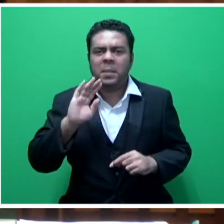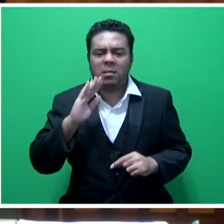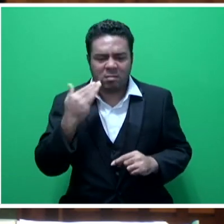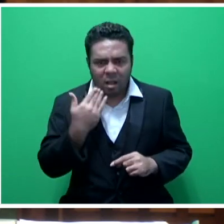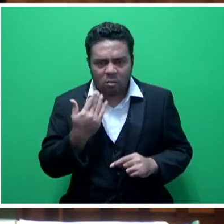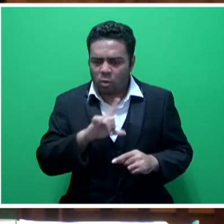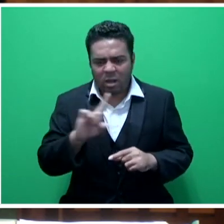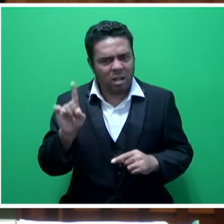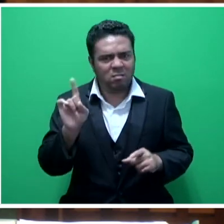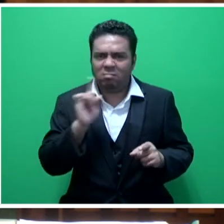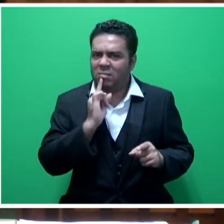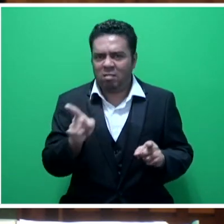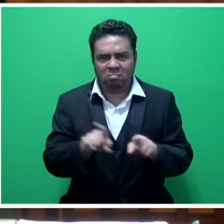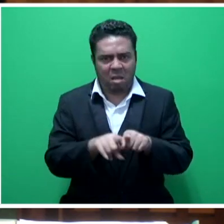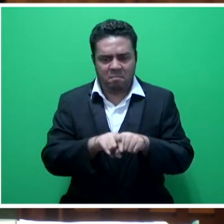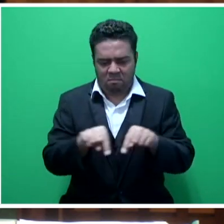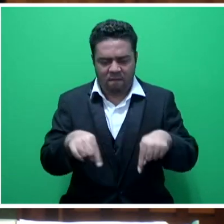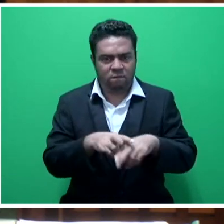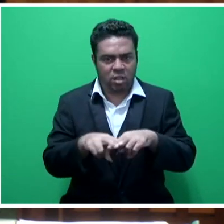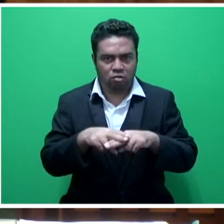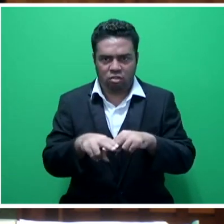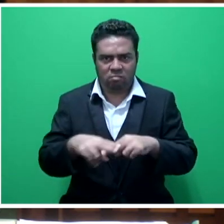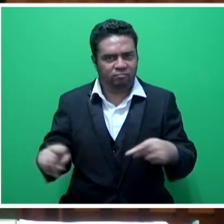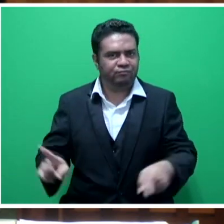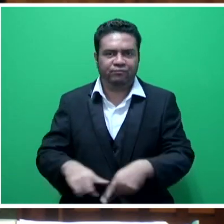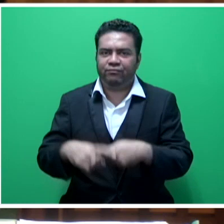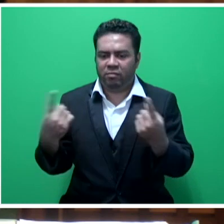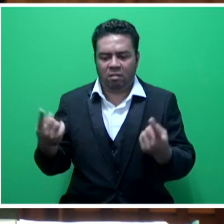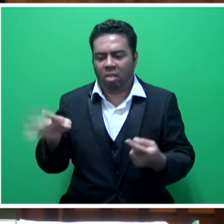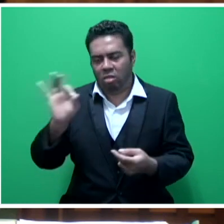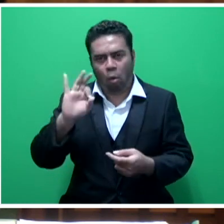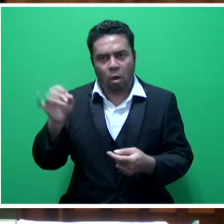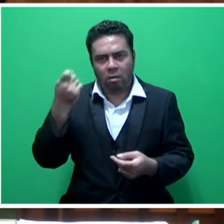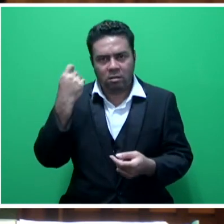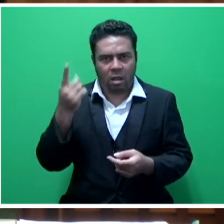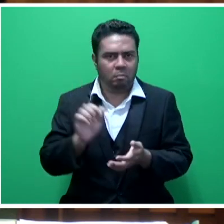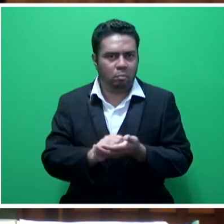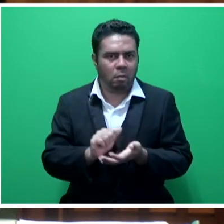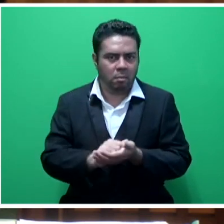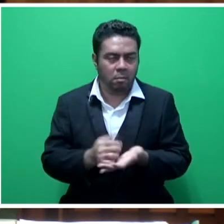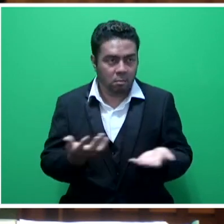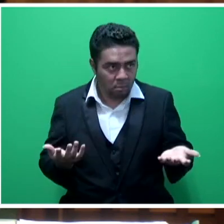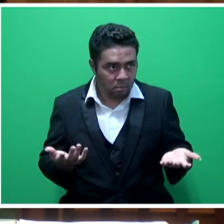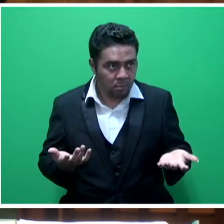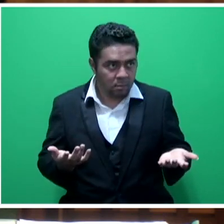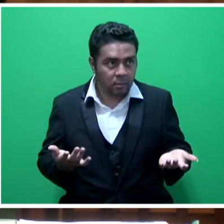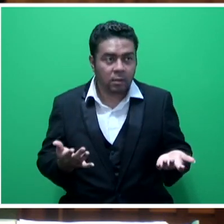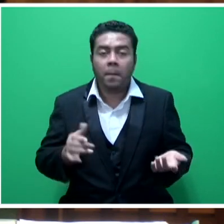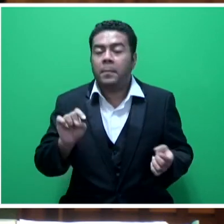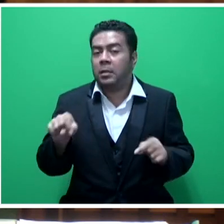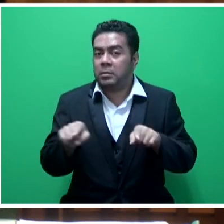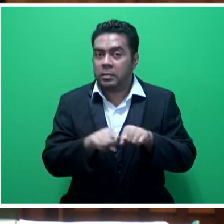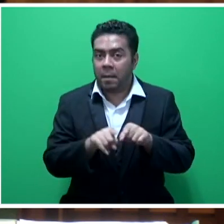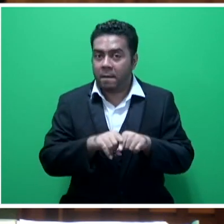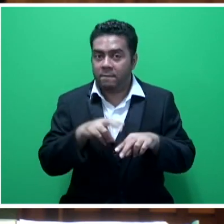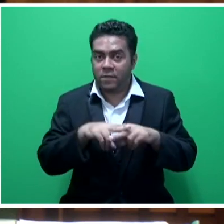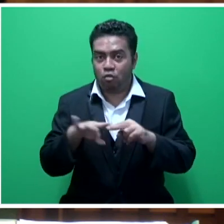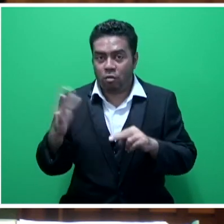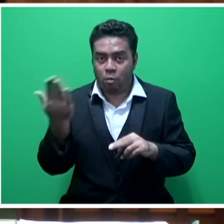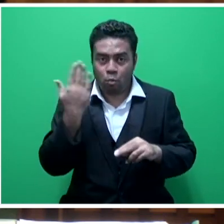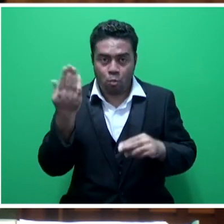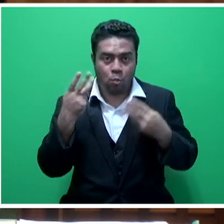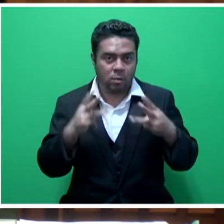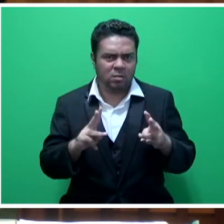we can't say the same for Fiji. And we ask the critics who have spent this global pandemic sniping at Fiji Airways, do